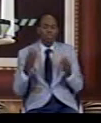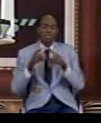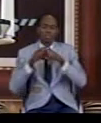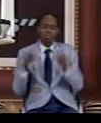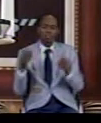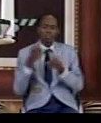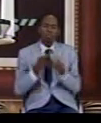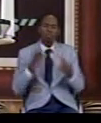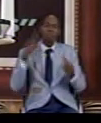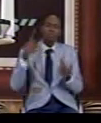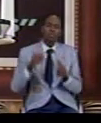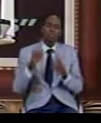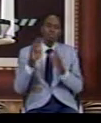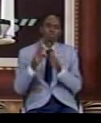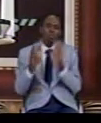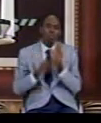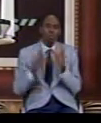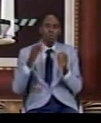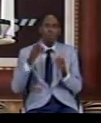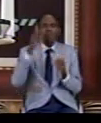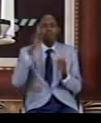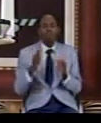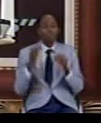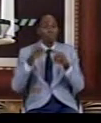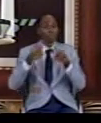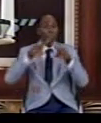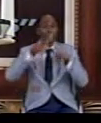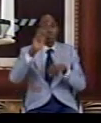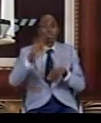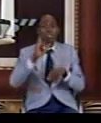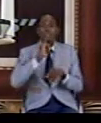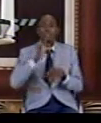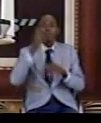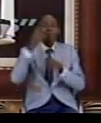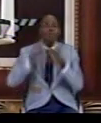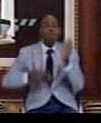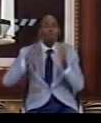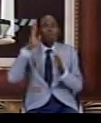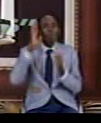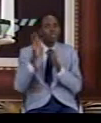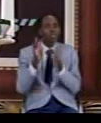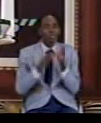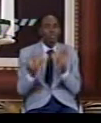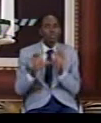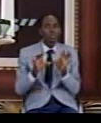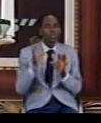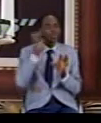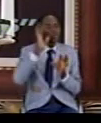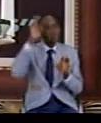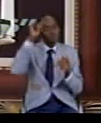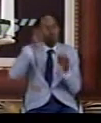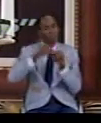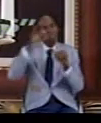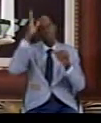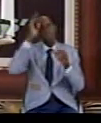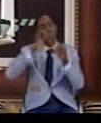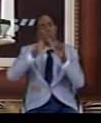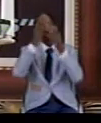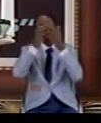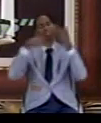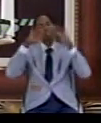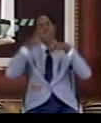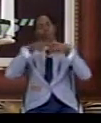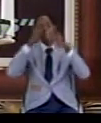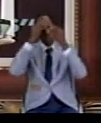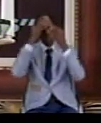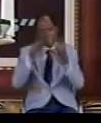of God. The question is, what will Jesus do? He will remember his Father in heaven. He will obey his Father in heaven. He